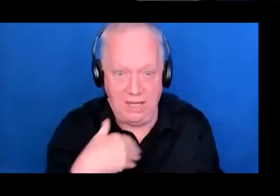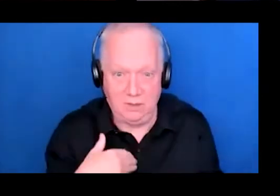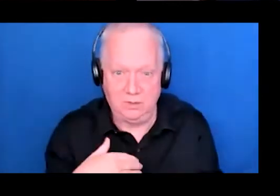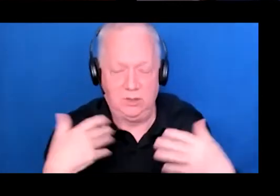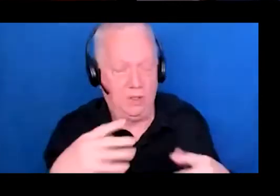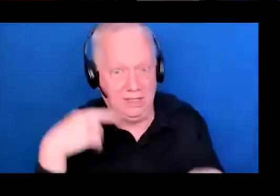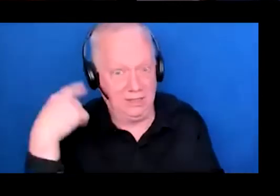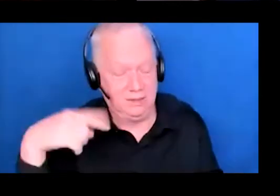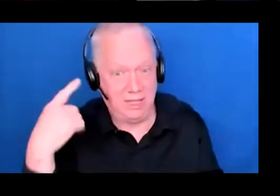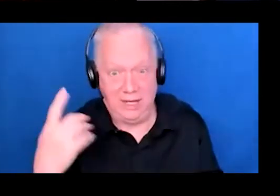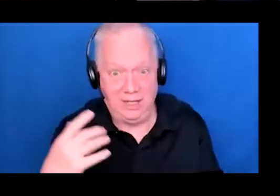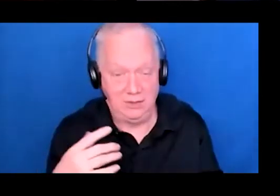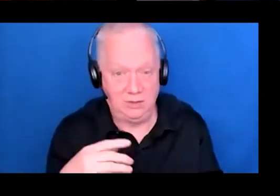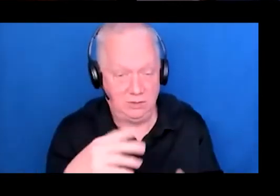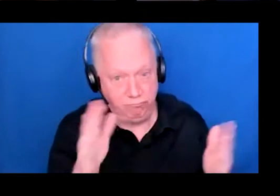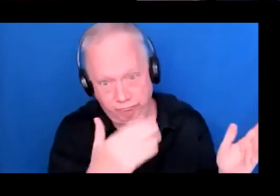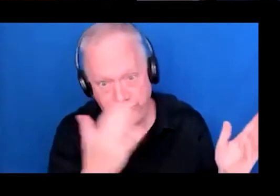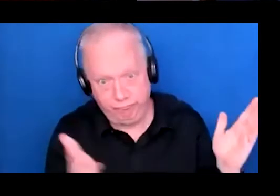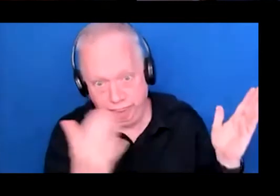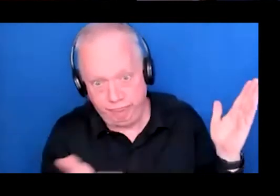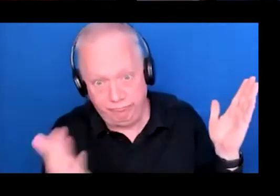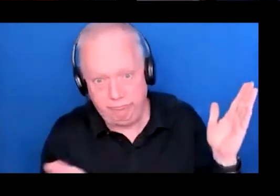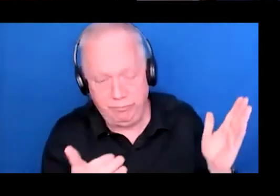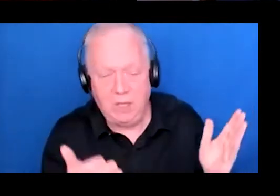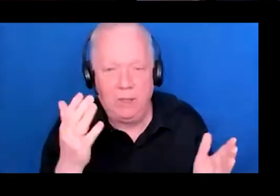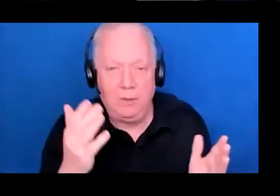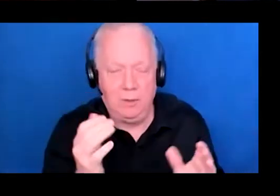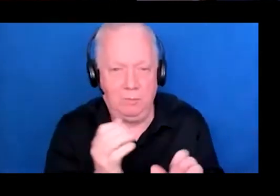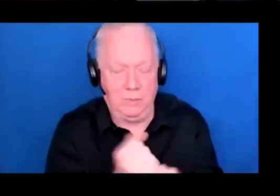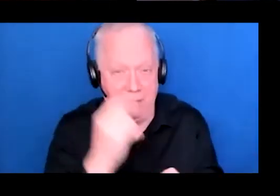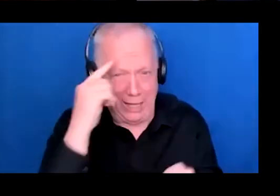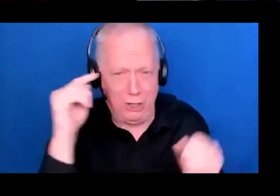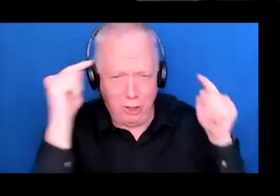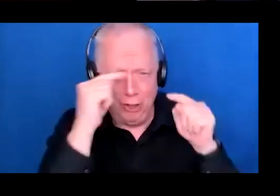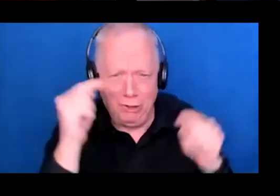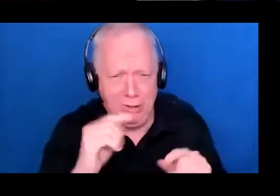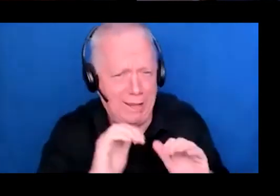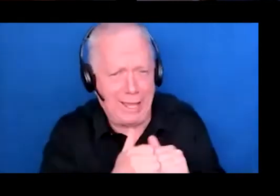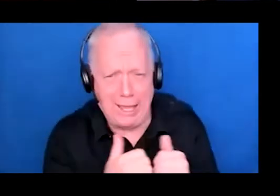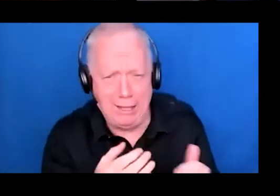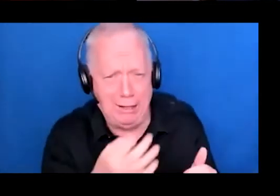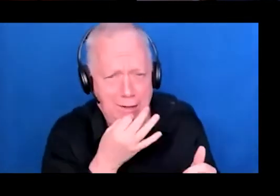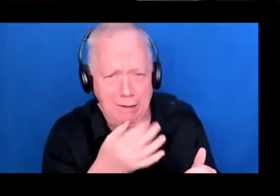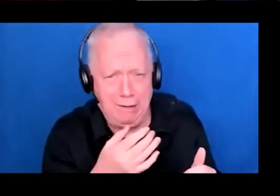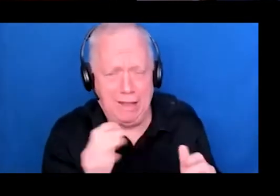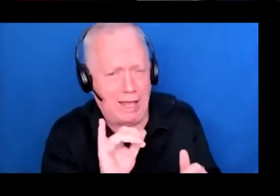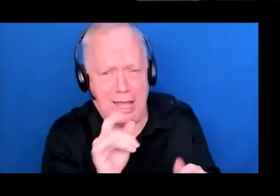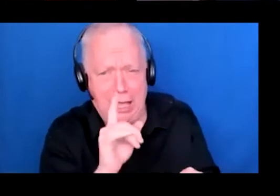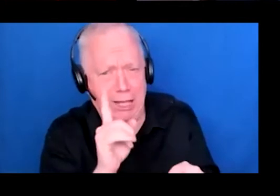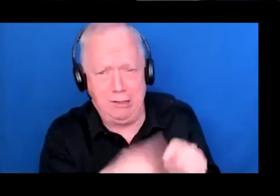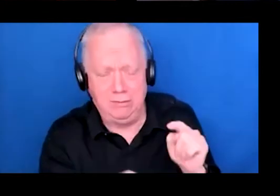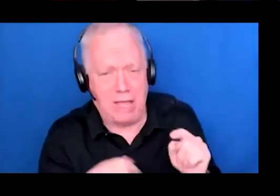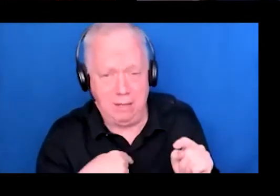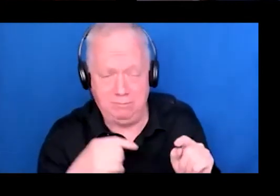totally insane to me. And just sitting there looking through made my head hurt. Like, how do you, you know,